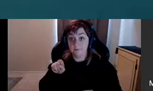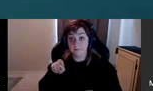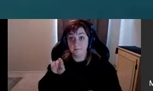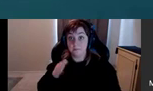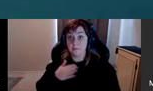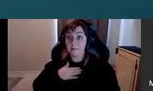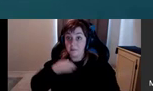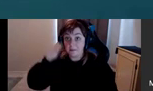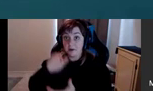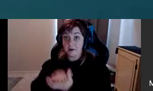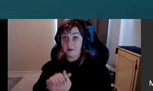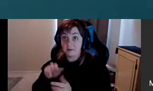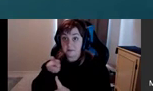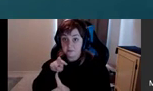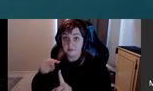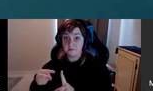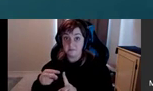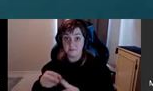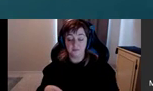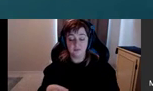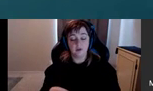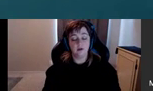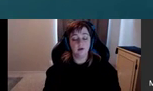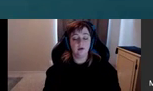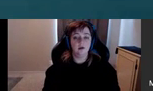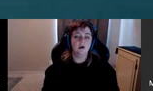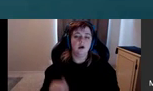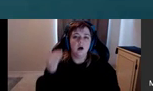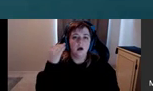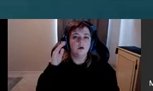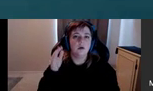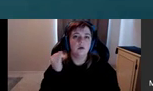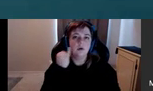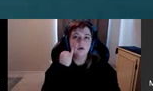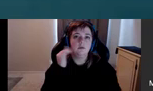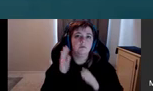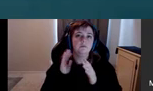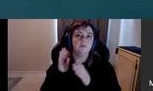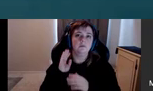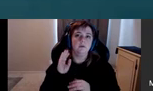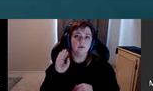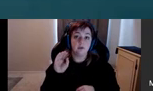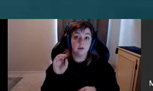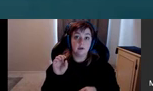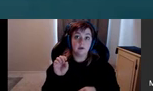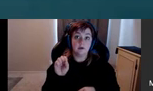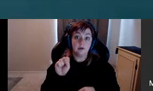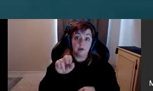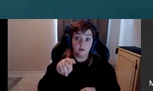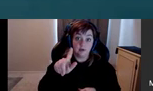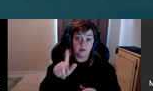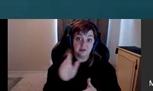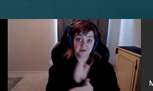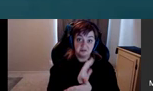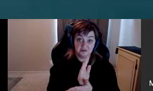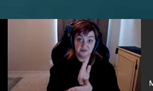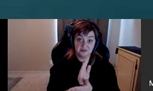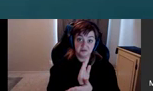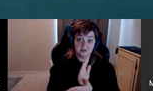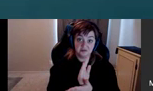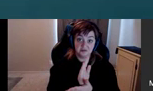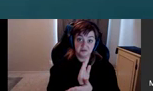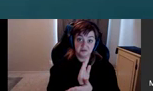as well. I mean, I don't know if many of you saw the Saturday Night Live skit after the elections in 2016, where